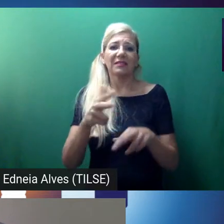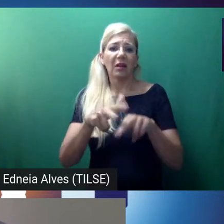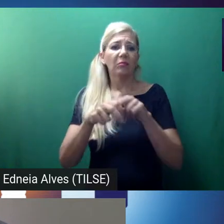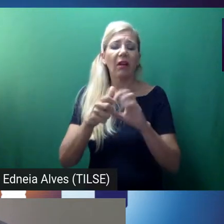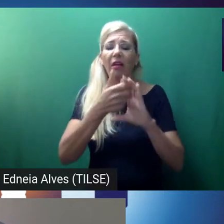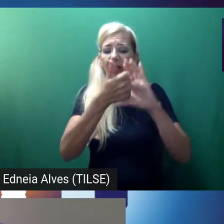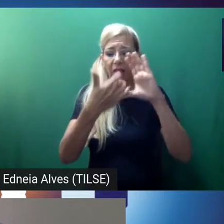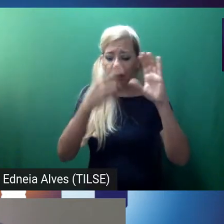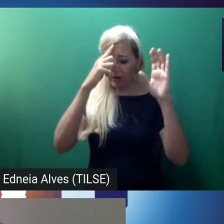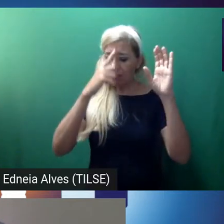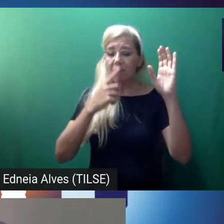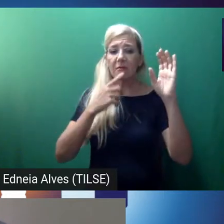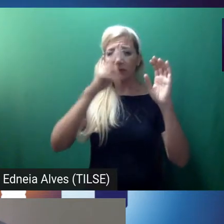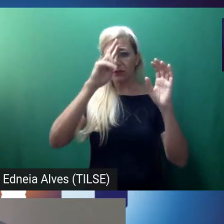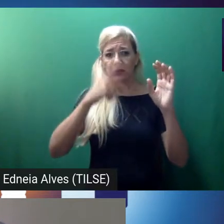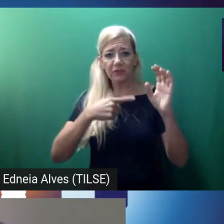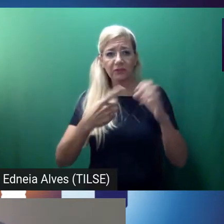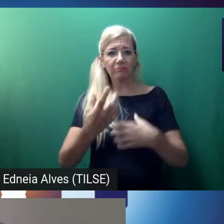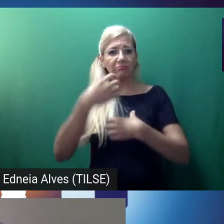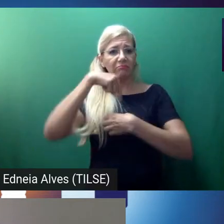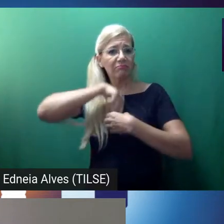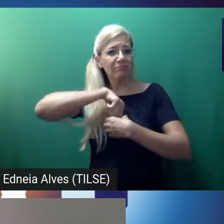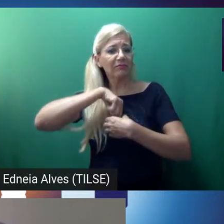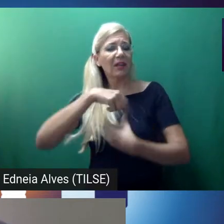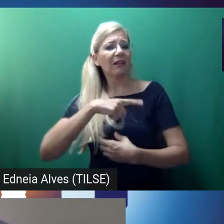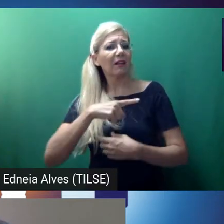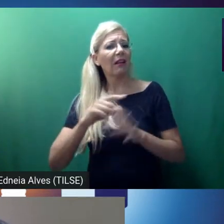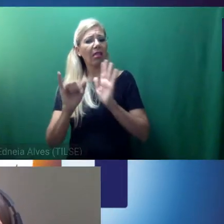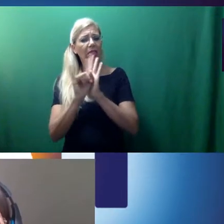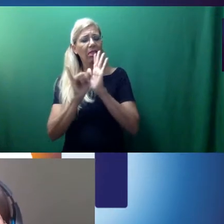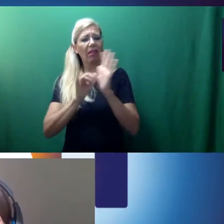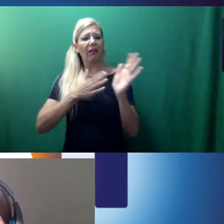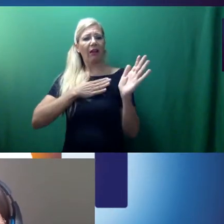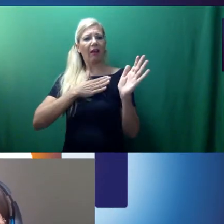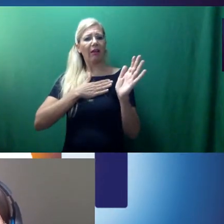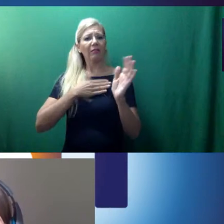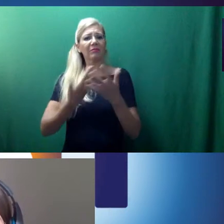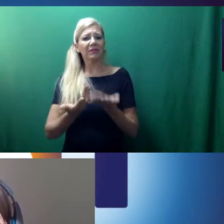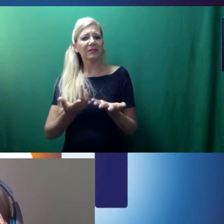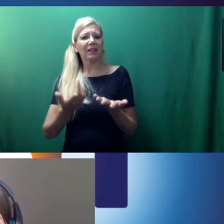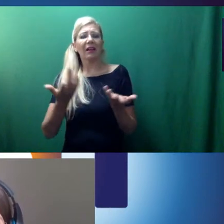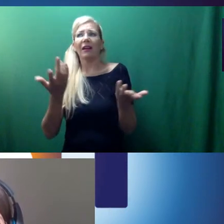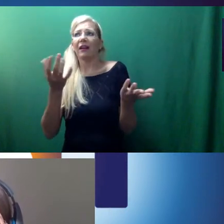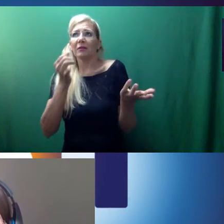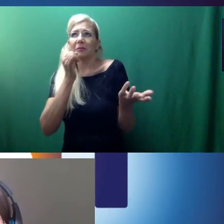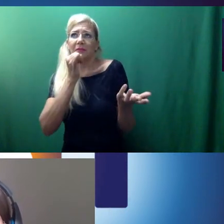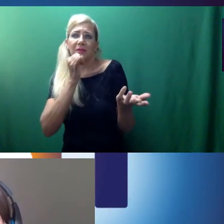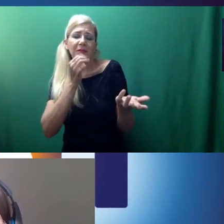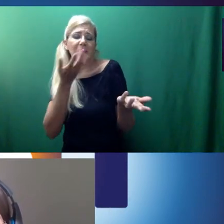me. It is part of my identity as a Brazilian American.